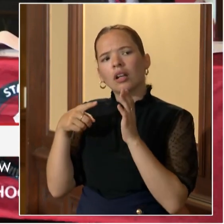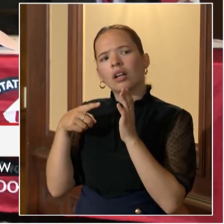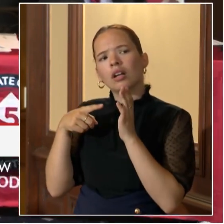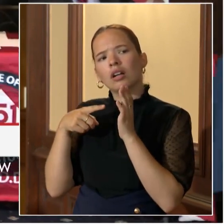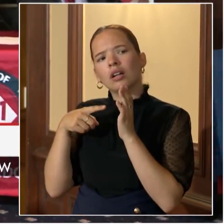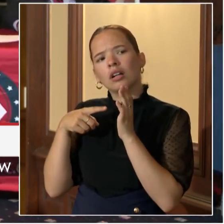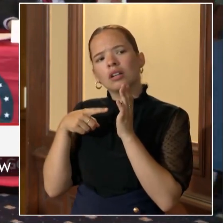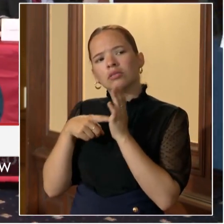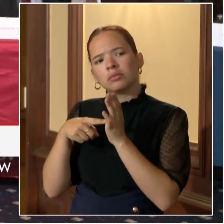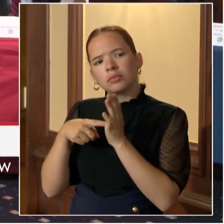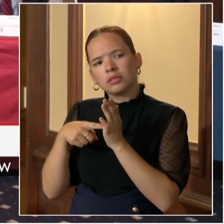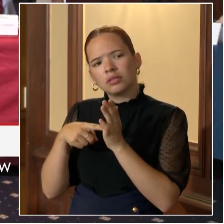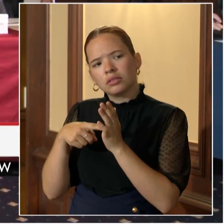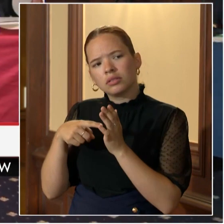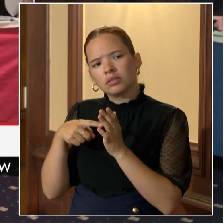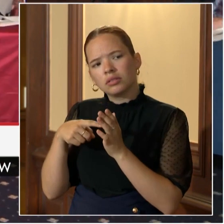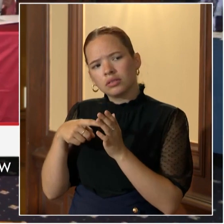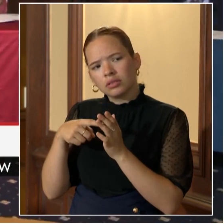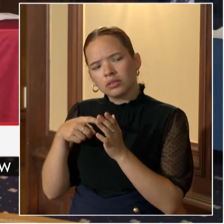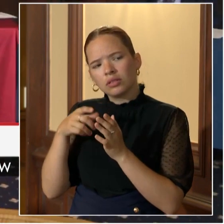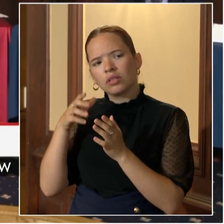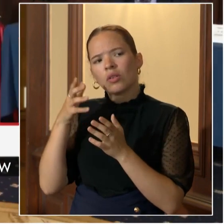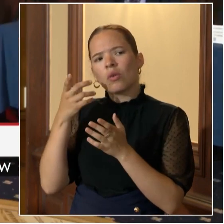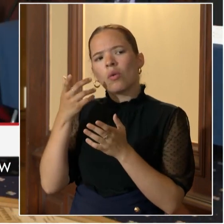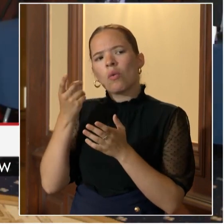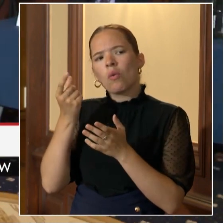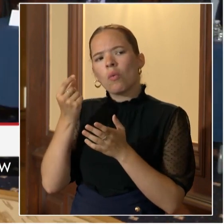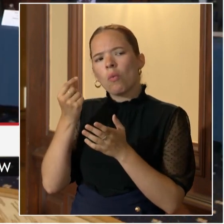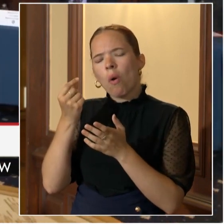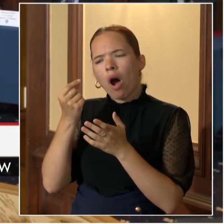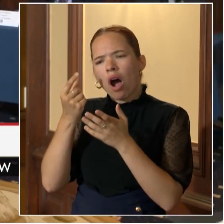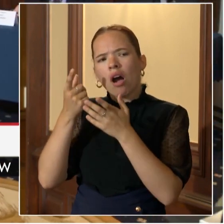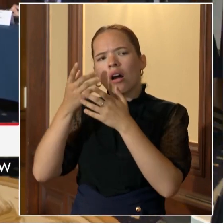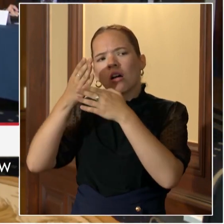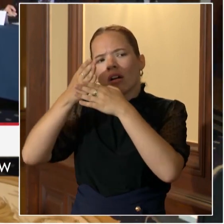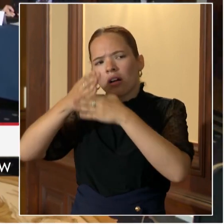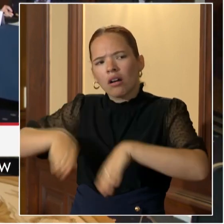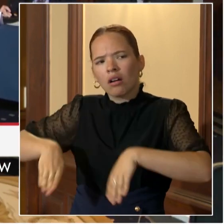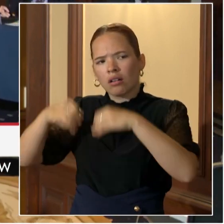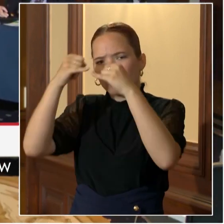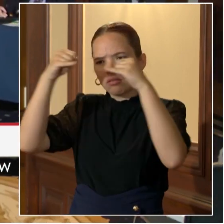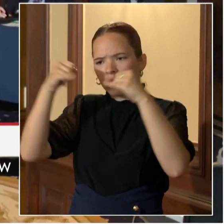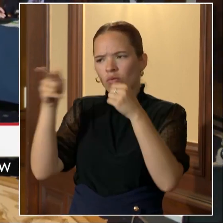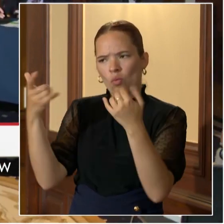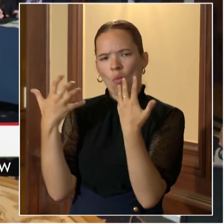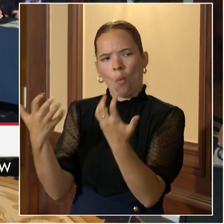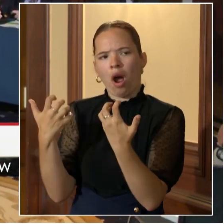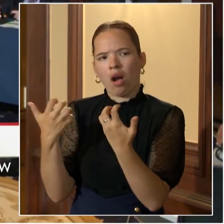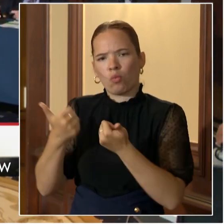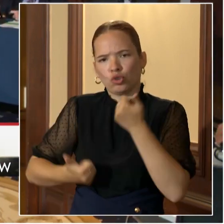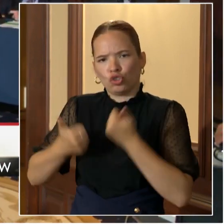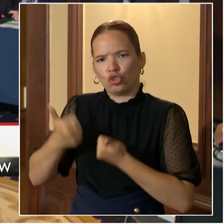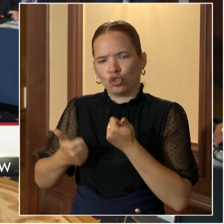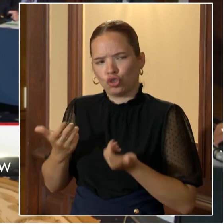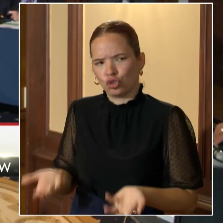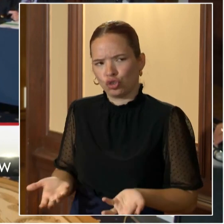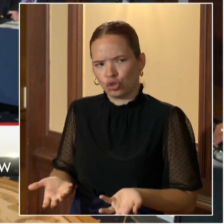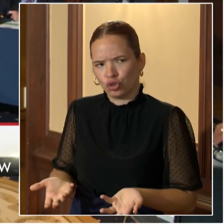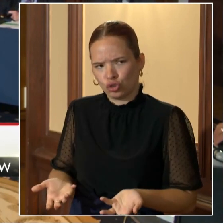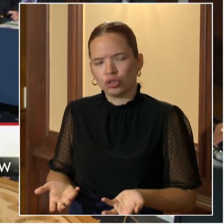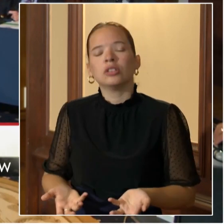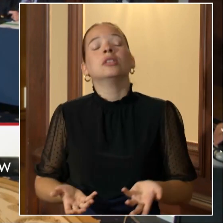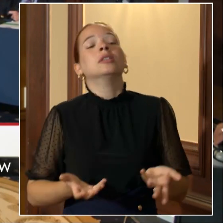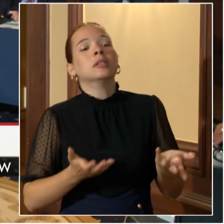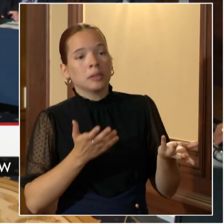dividing by three, or you were talking about the entire appropriation? No, in terms like the FTEs, I believe, if I'm not mistaken, the commission receives